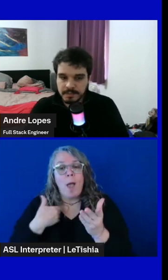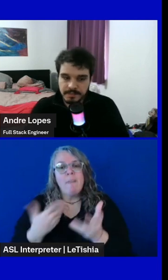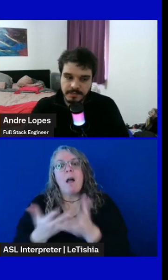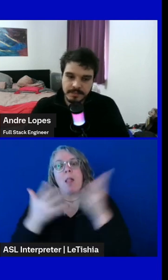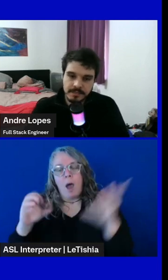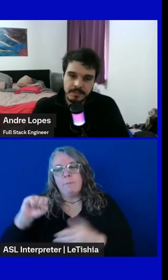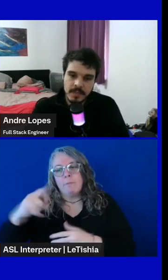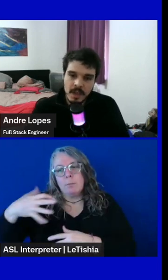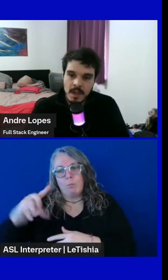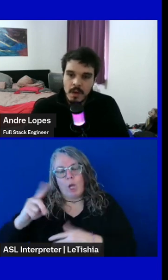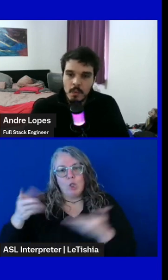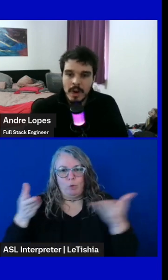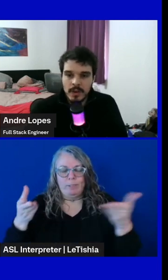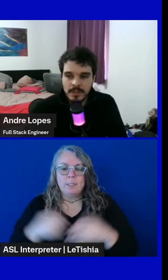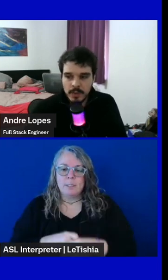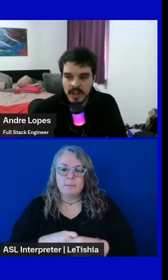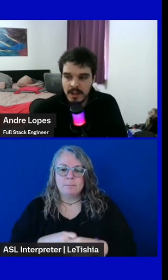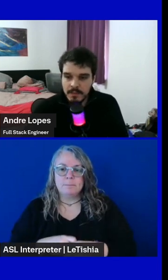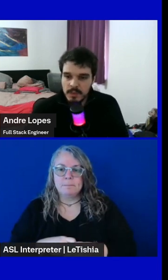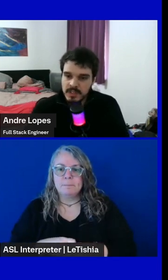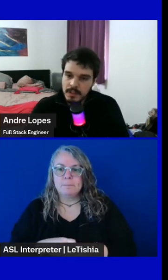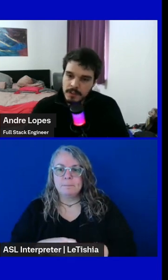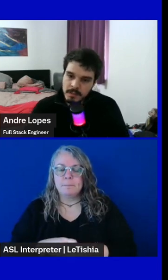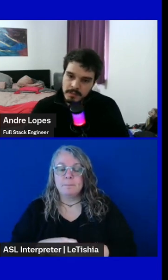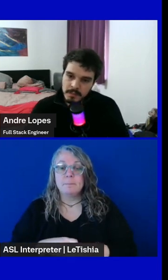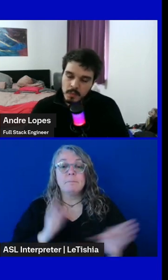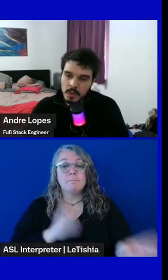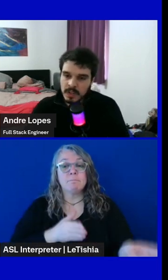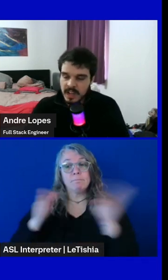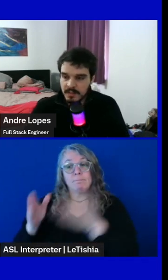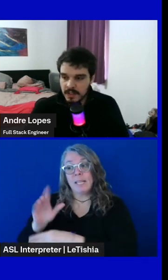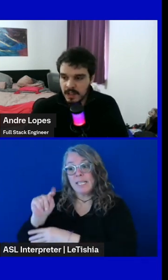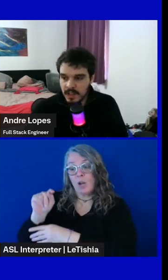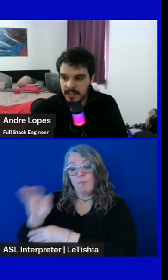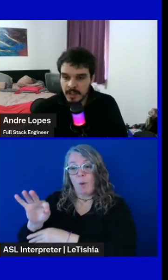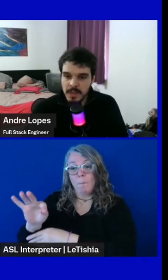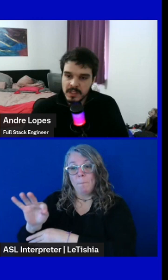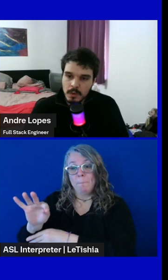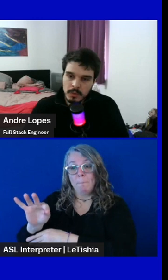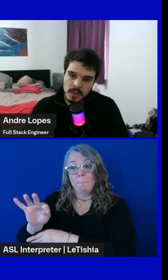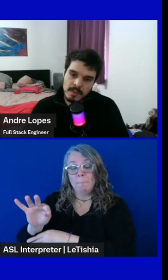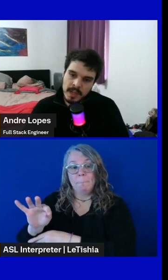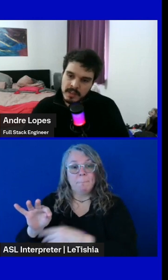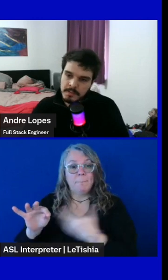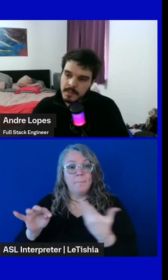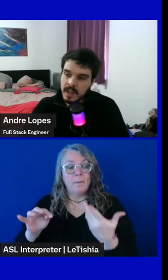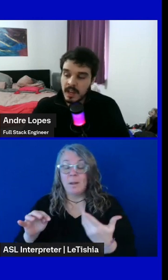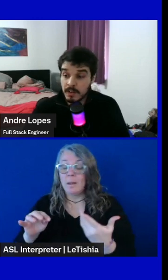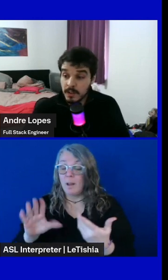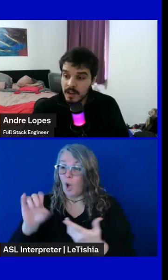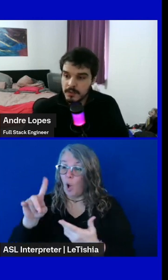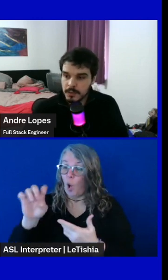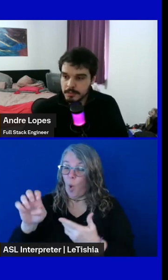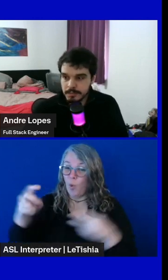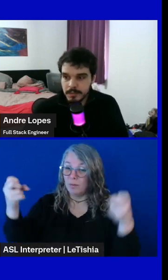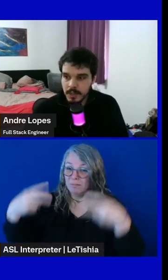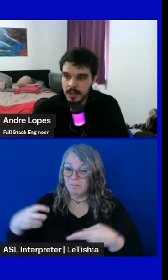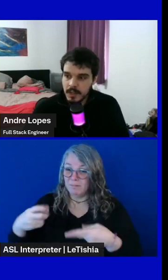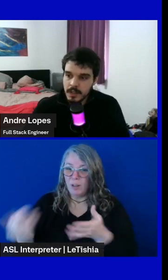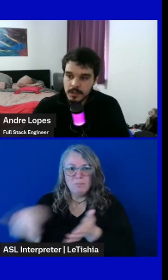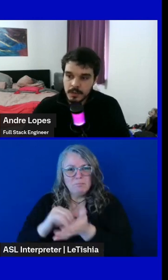services. While if we have with Terraform, we're going to have the amazing code reusability. And if you have